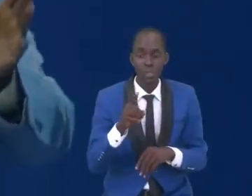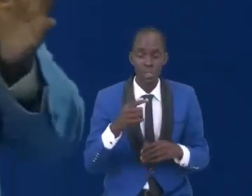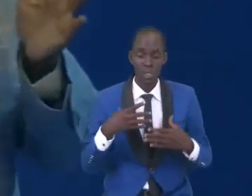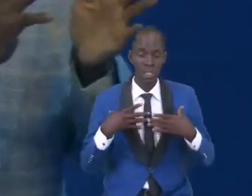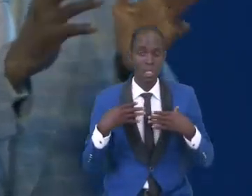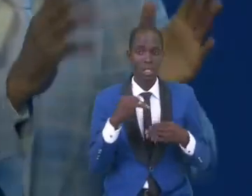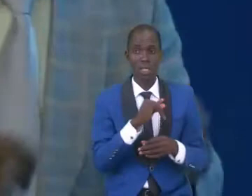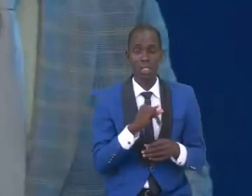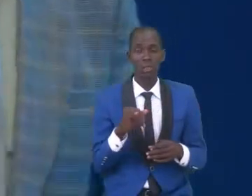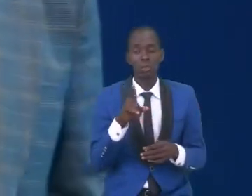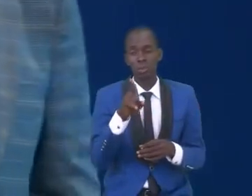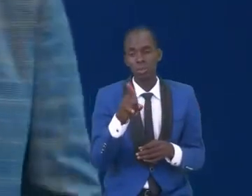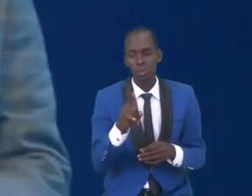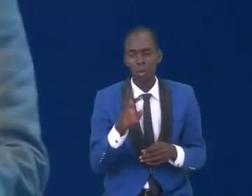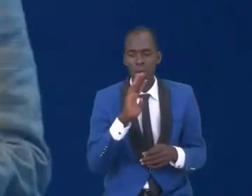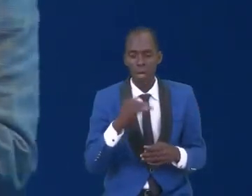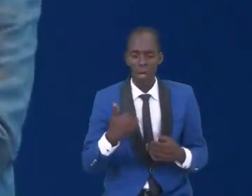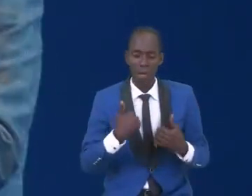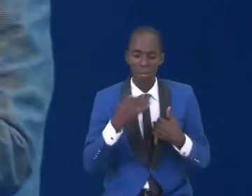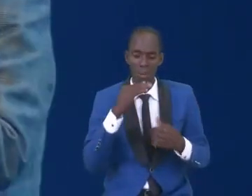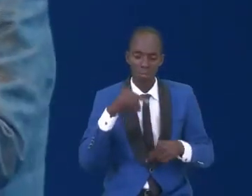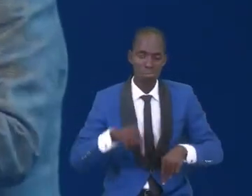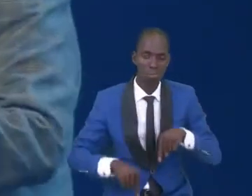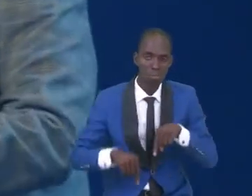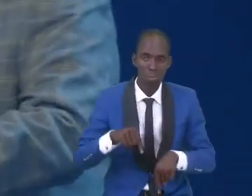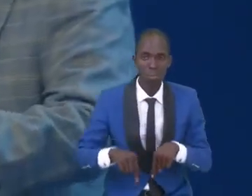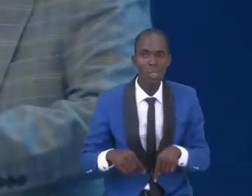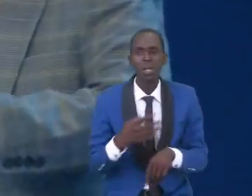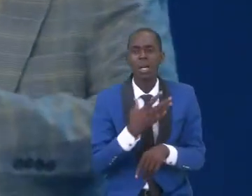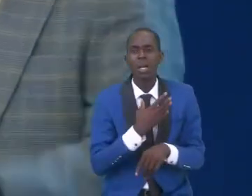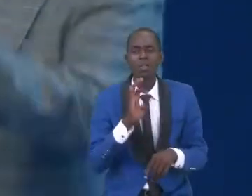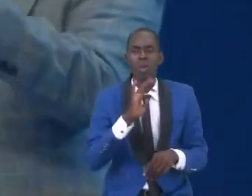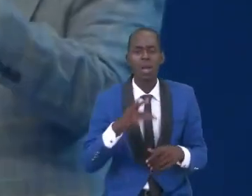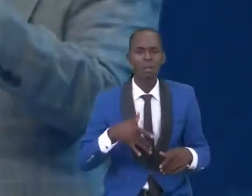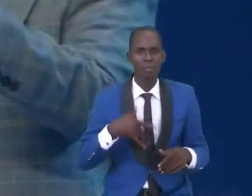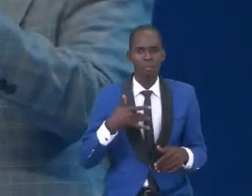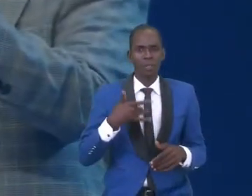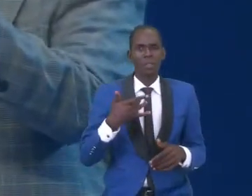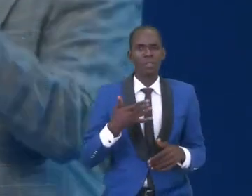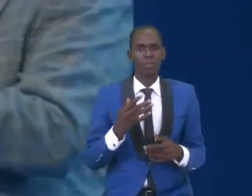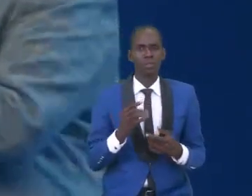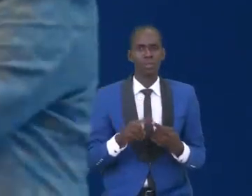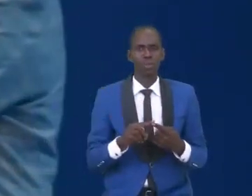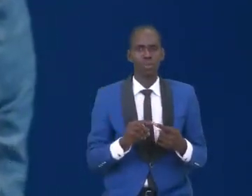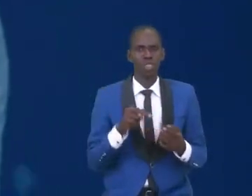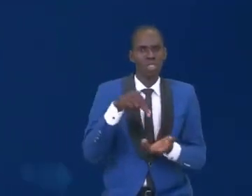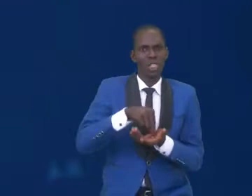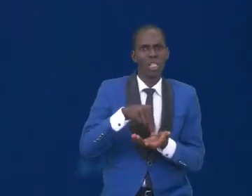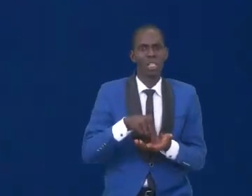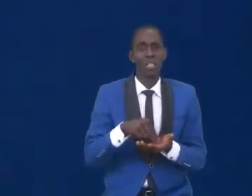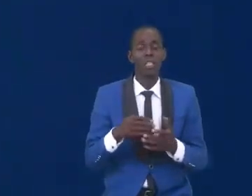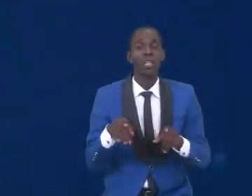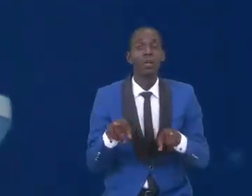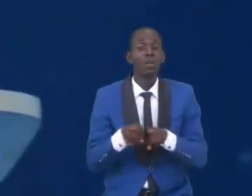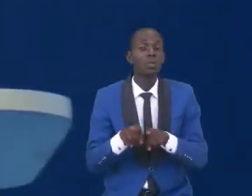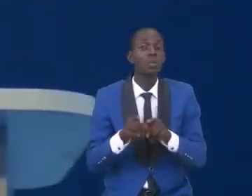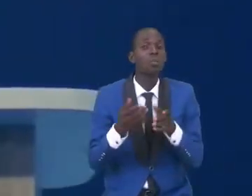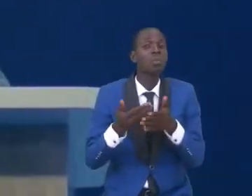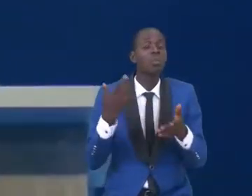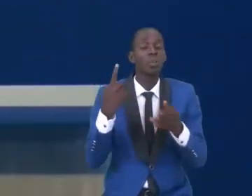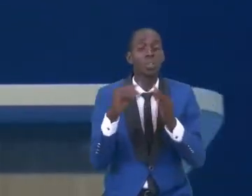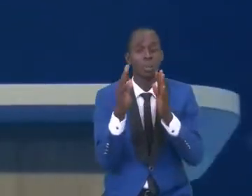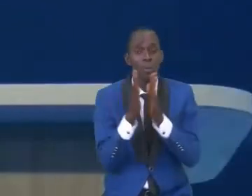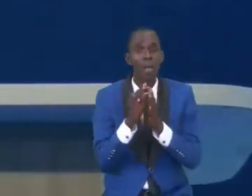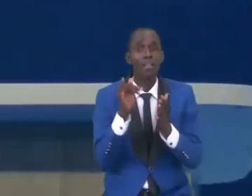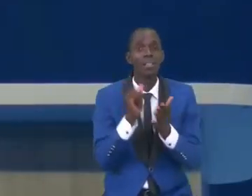being paralyzed and lame, and you're feeling the urge, get up. Even before the prayer, that